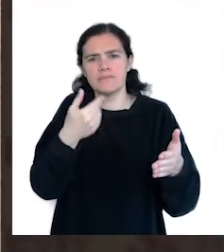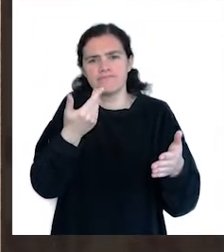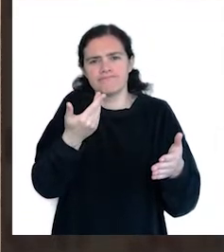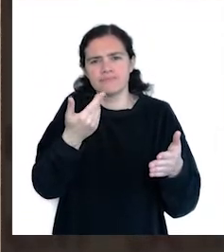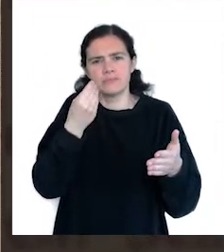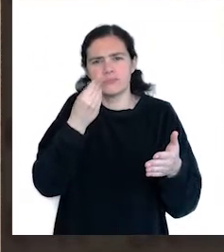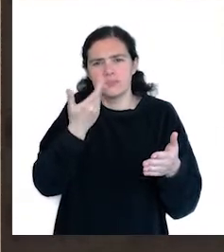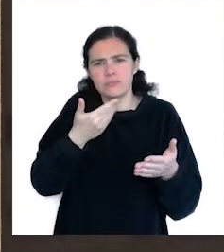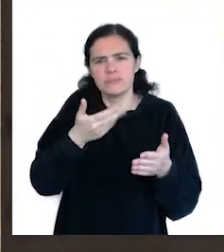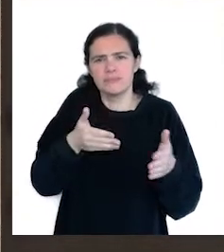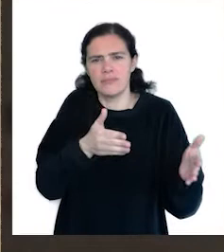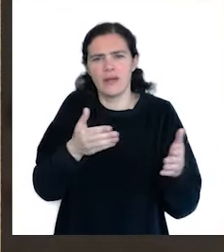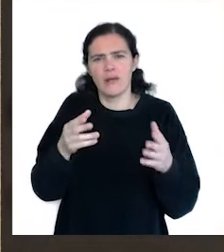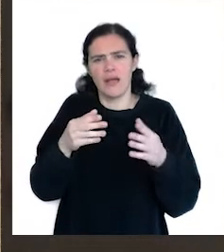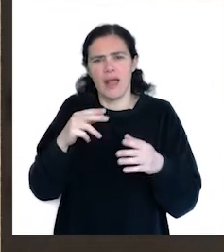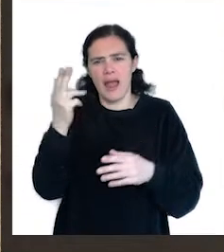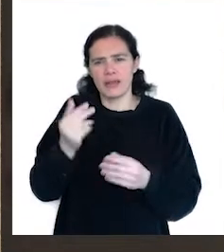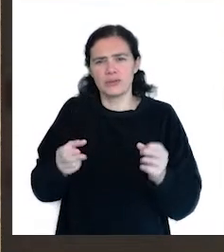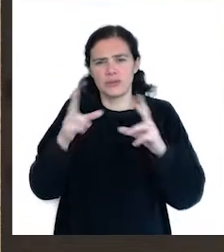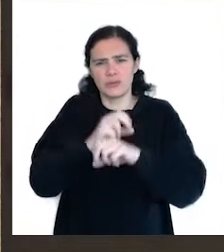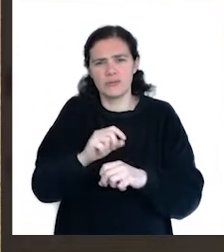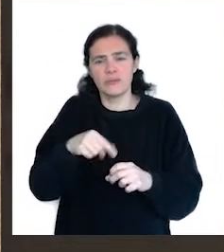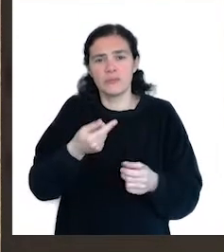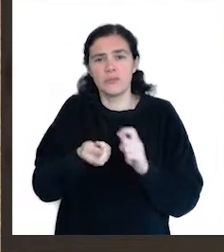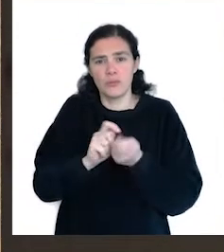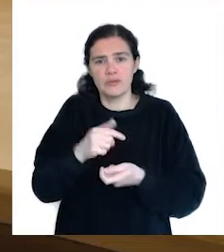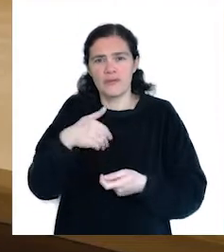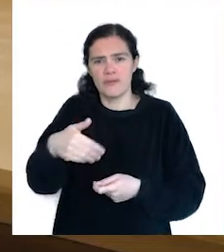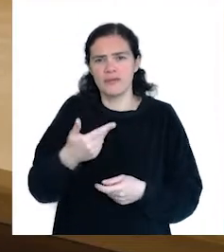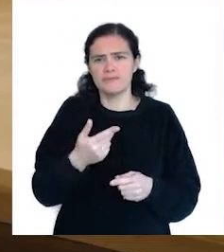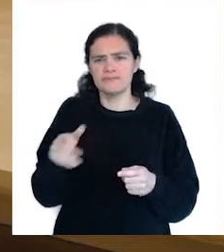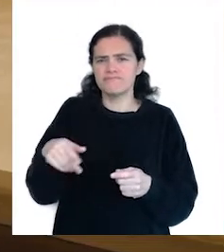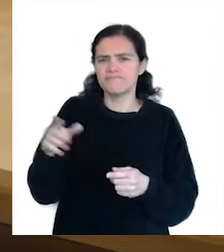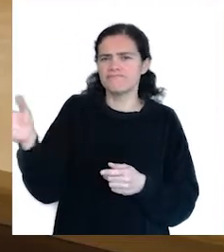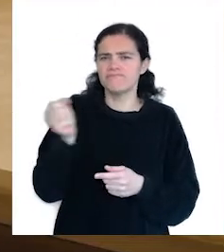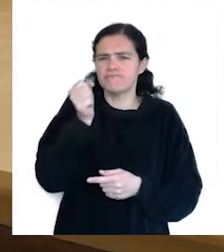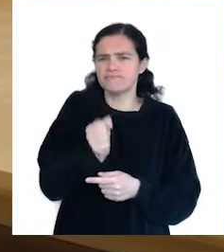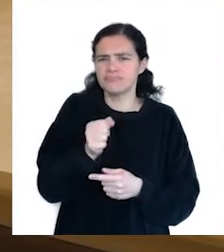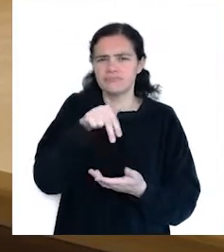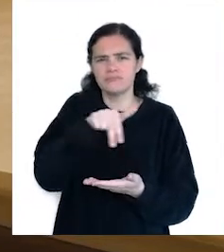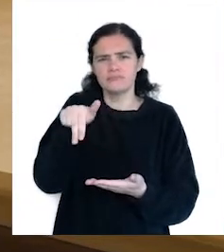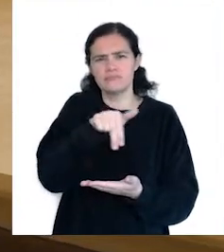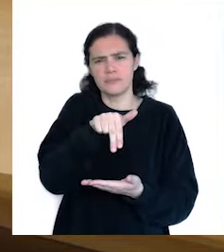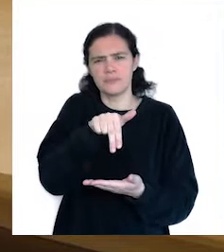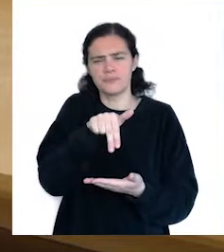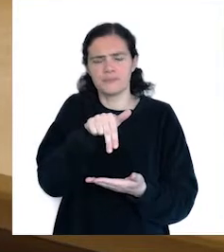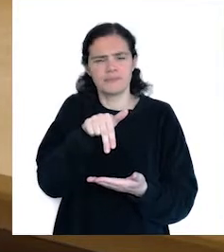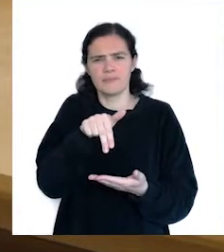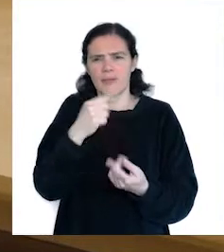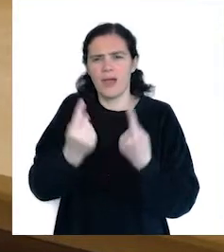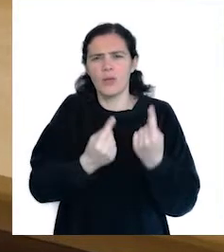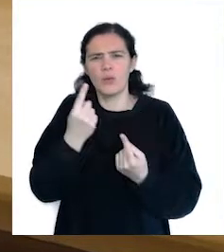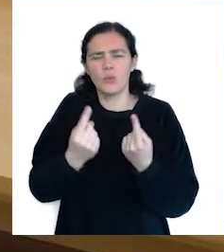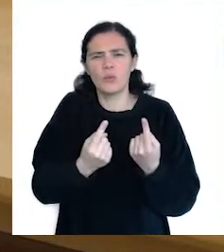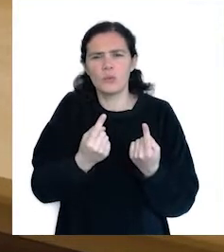the journey, the path of modern art, brought to the stage some of the